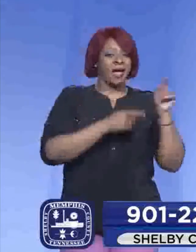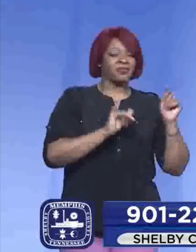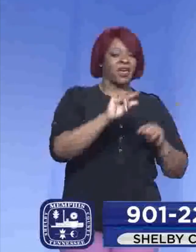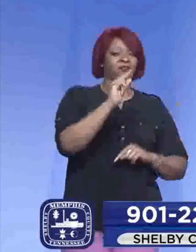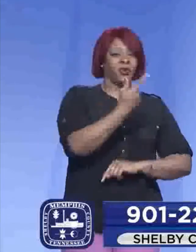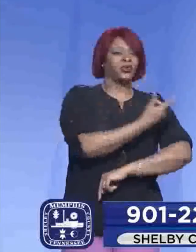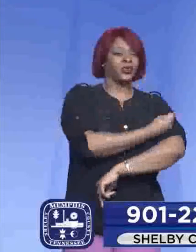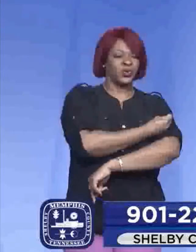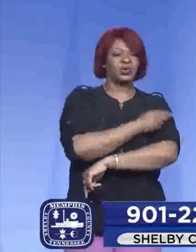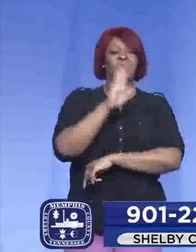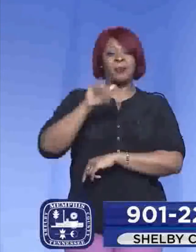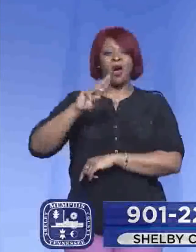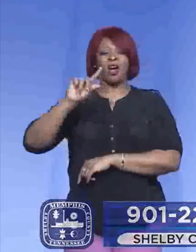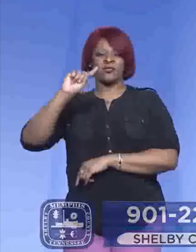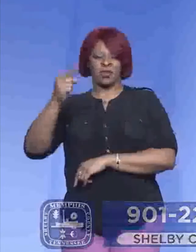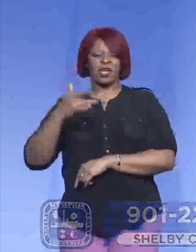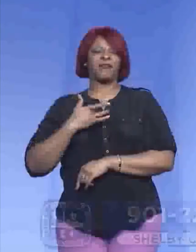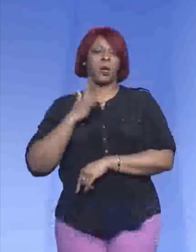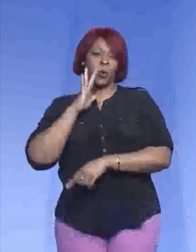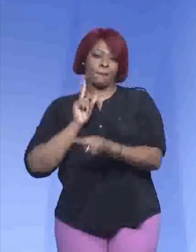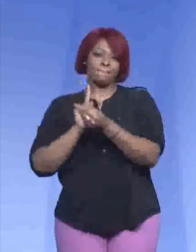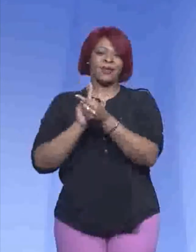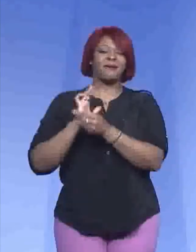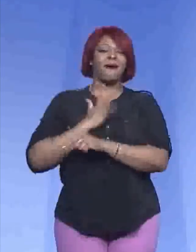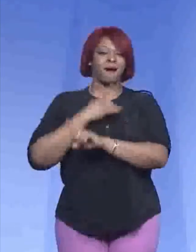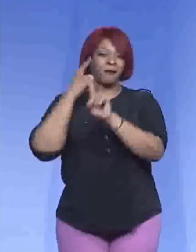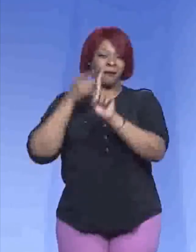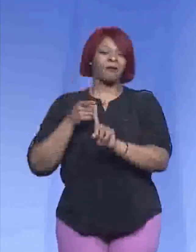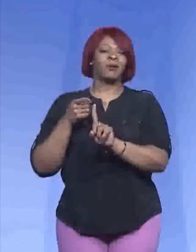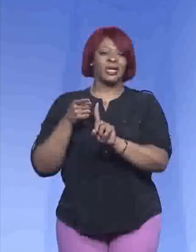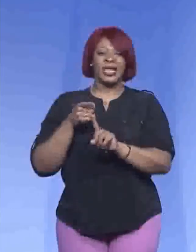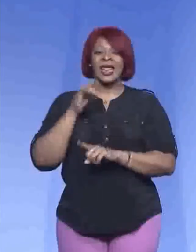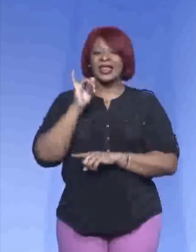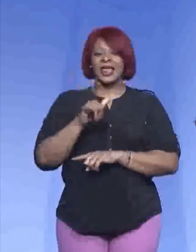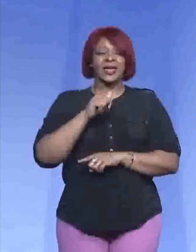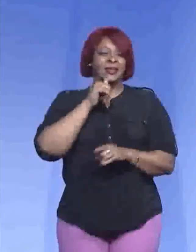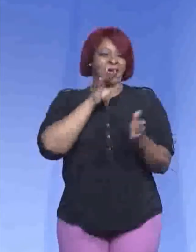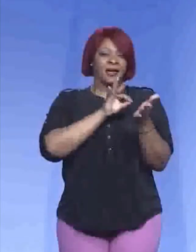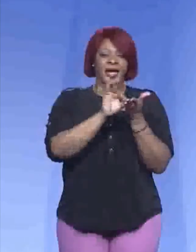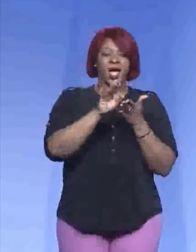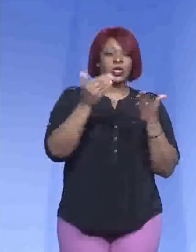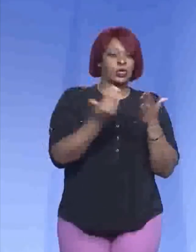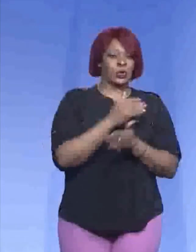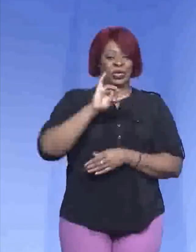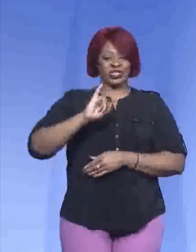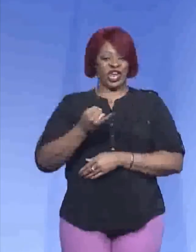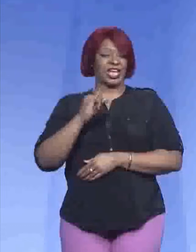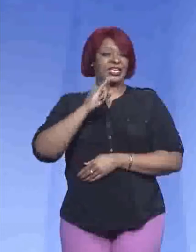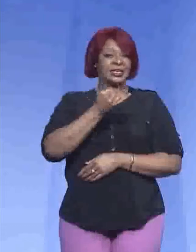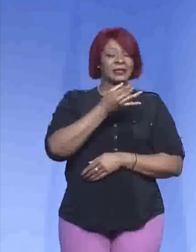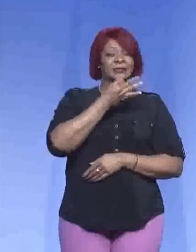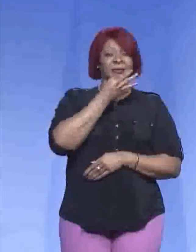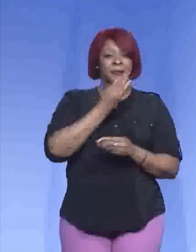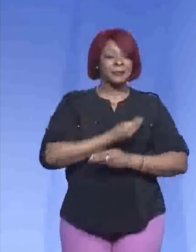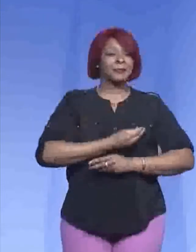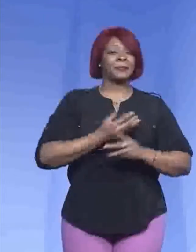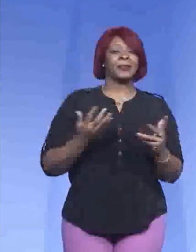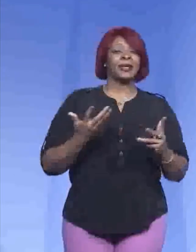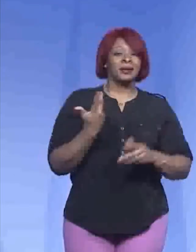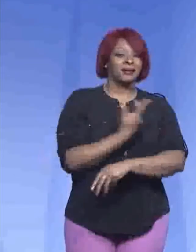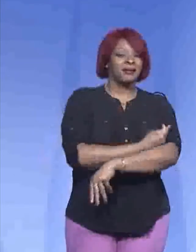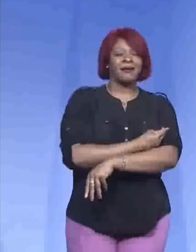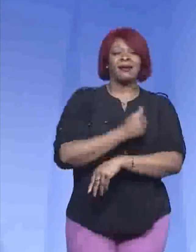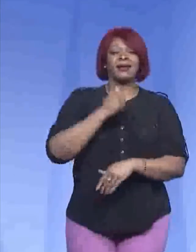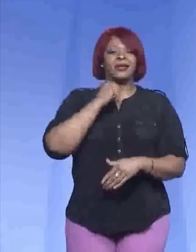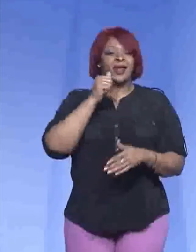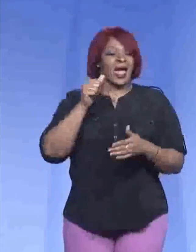can get there by the 1st of August. I am absolutely confident of that. That did not count new J&J coming in, which obviously does not